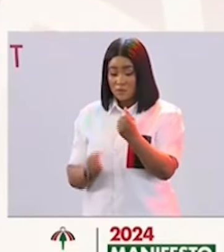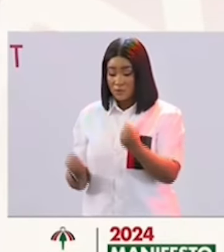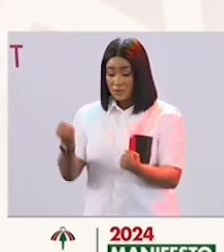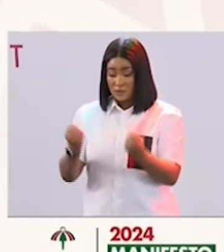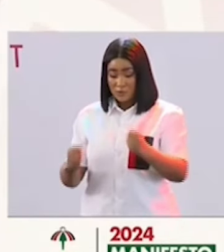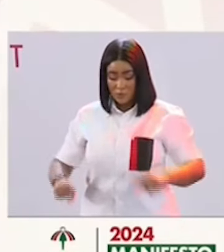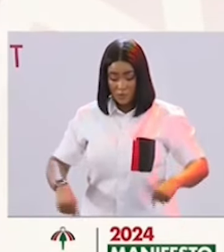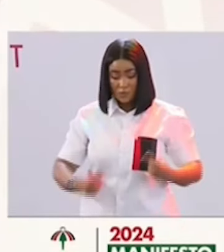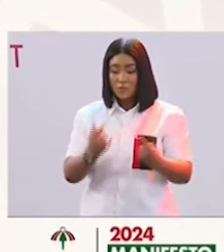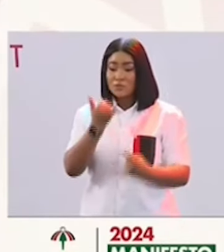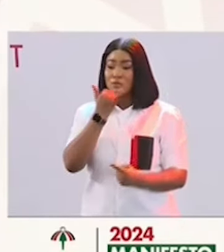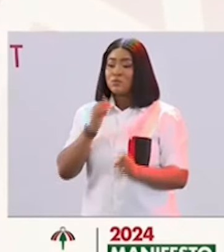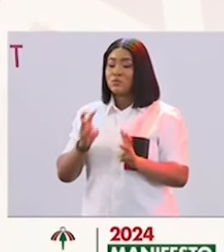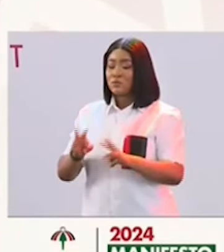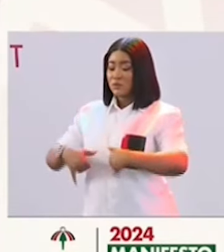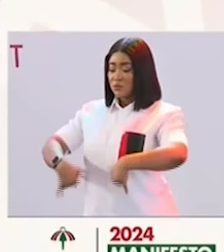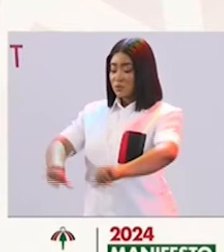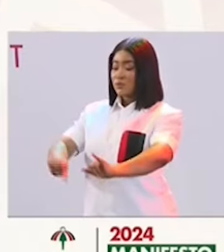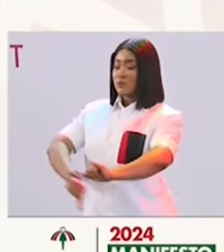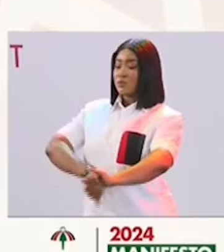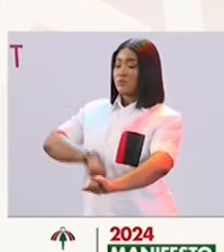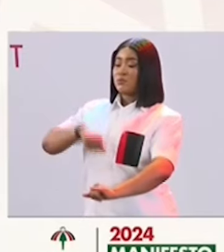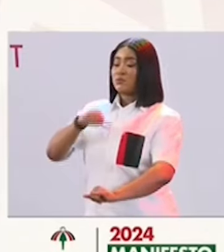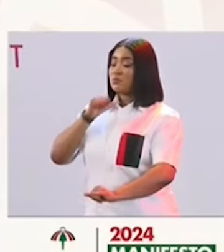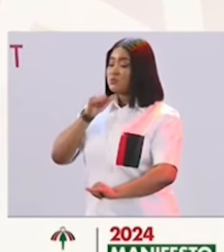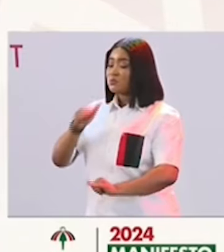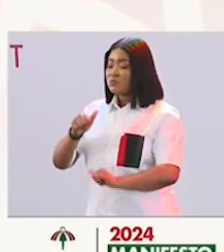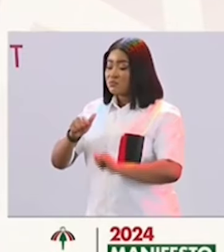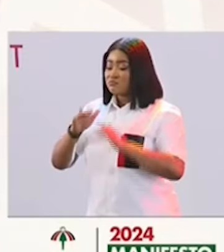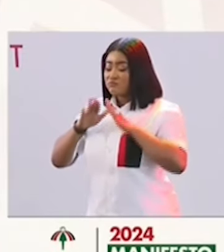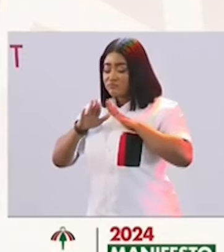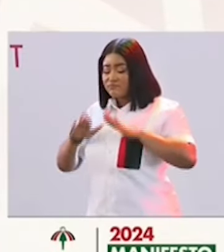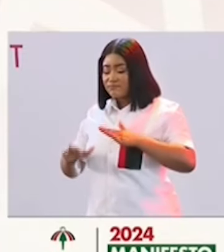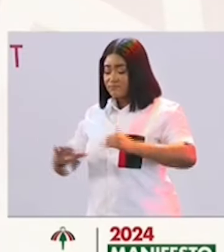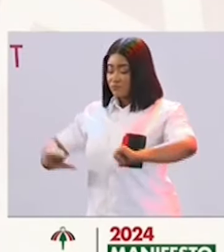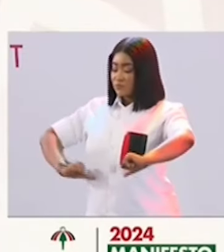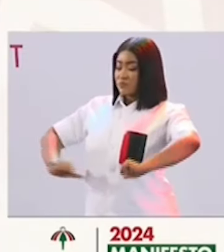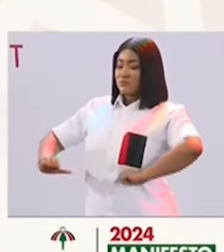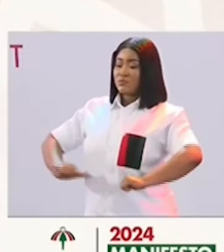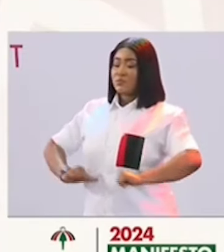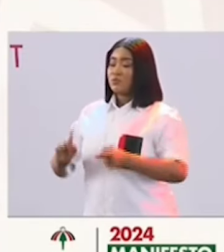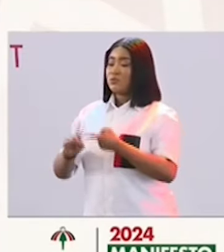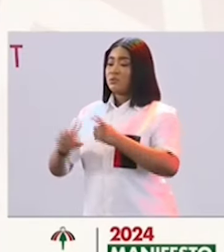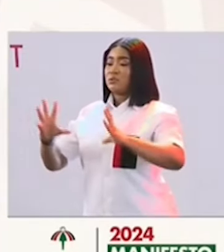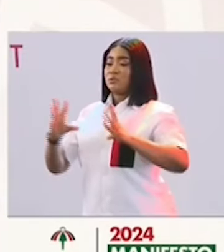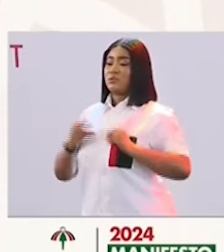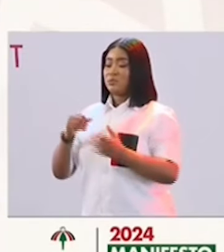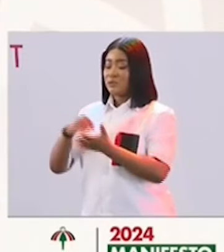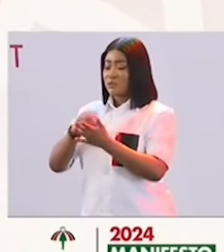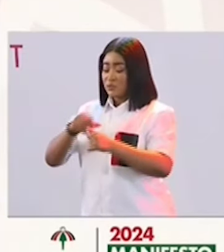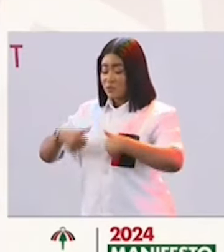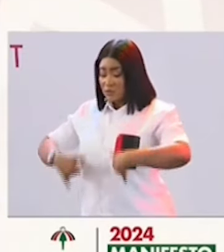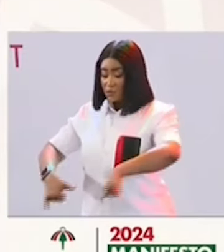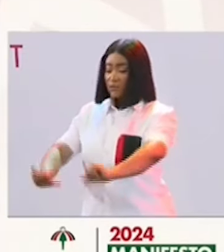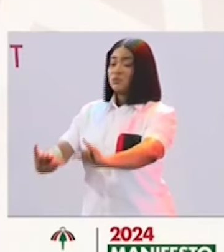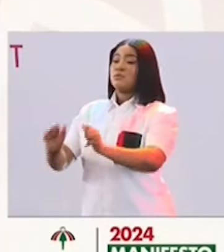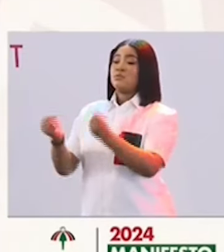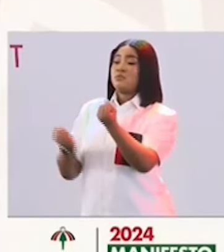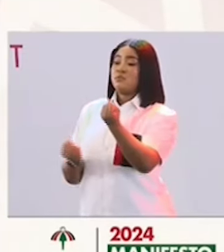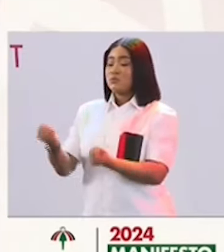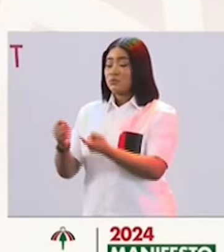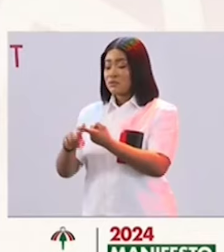direction, they are too proud, they are not humble enough, they are too arrogant to acknowledge it, and they continue driving in that same